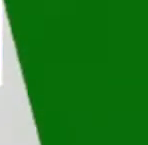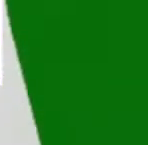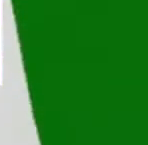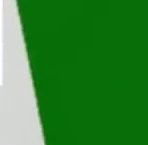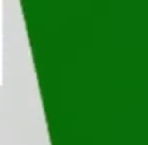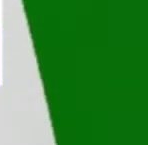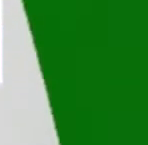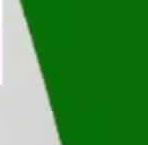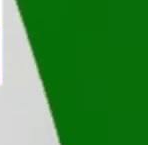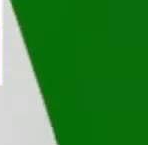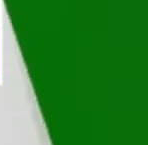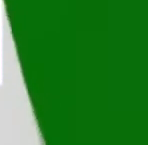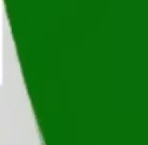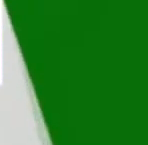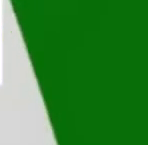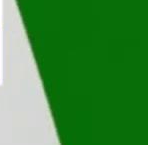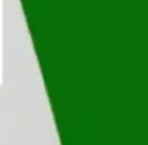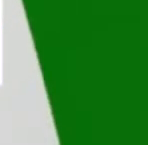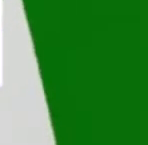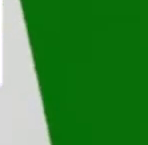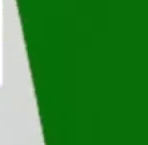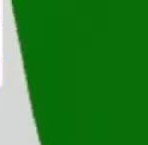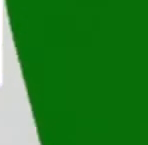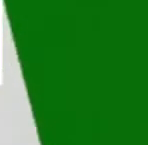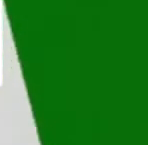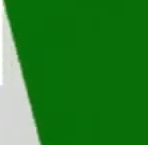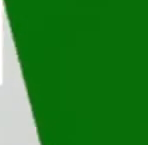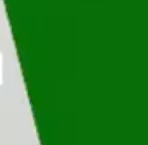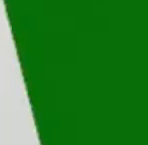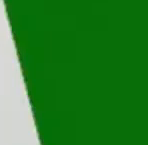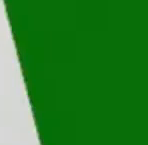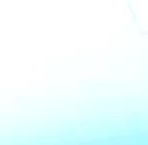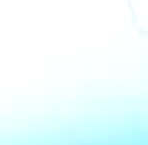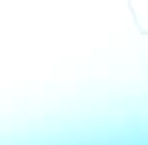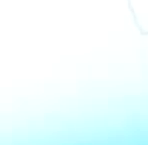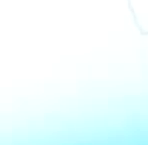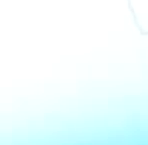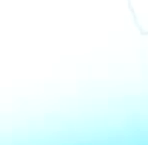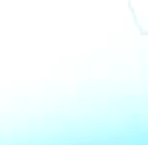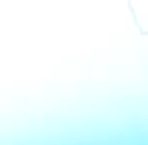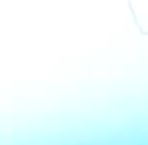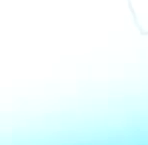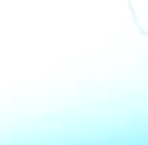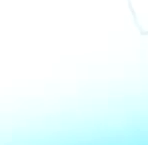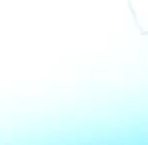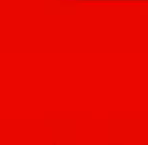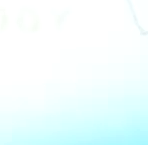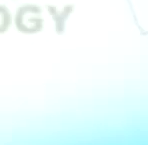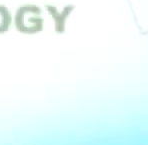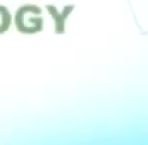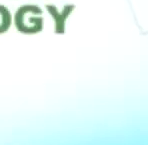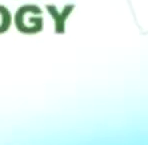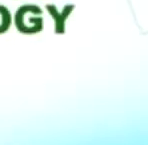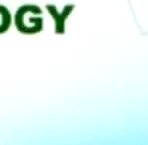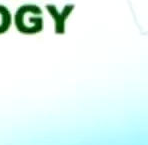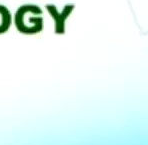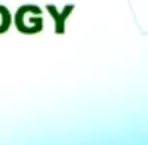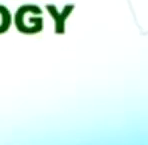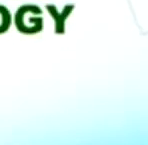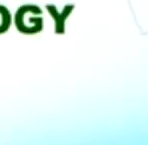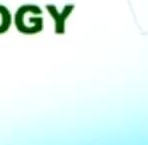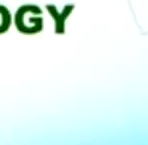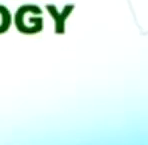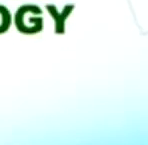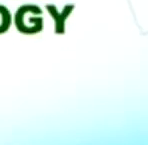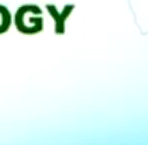a live gubernatorial debate and get to know each candidate's development agenda for Kakamega